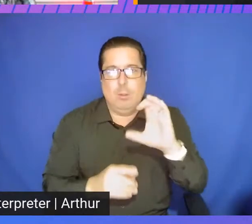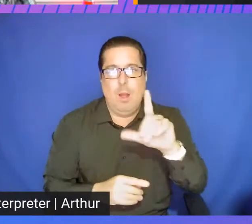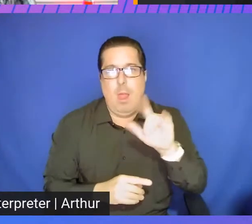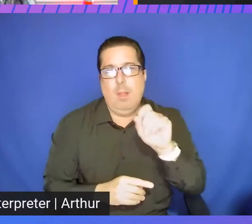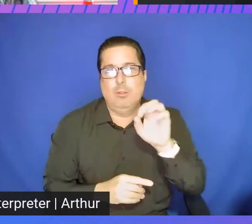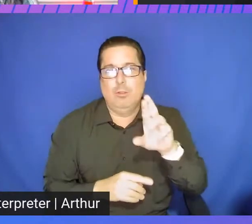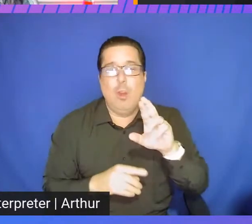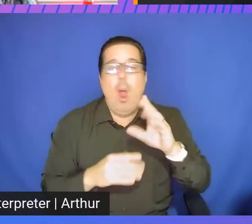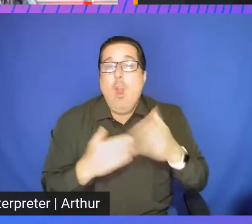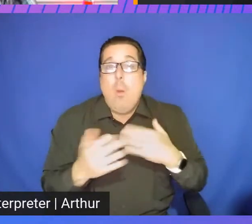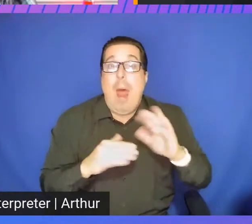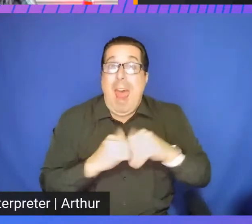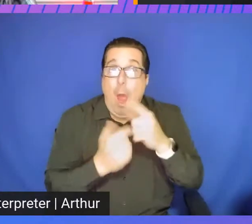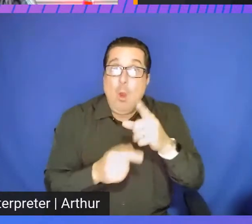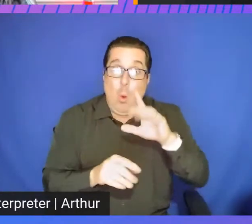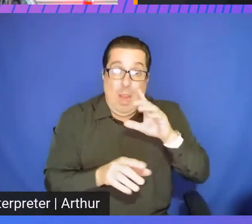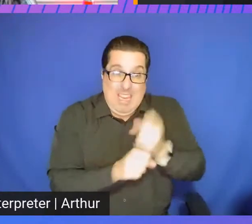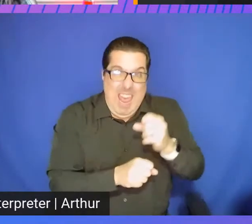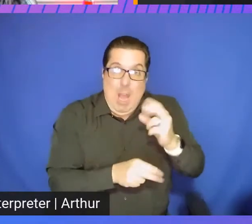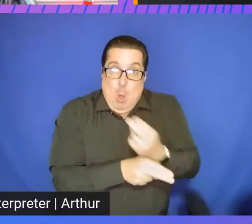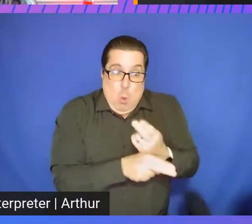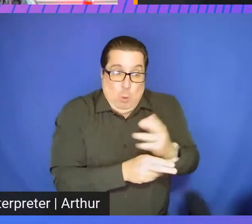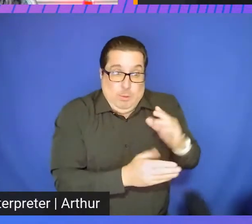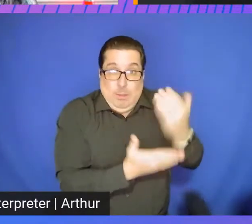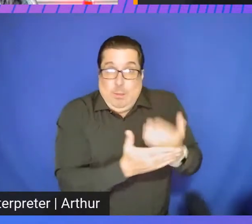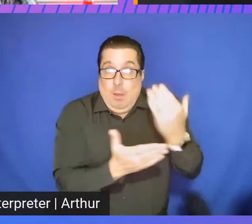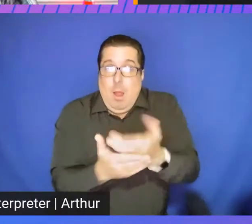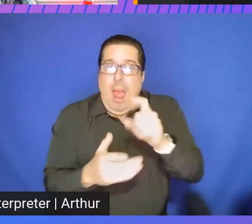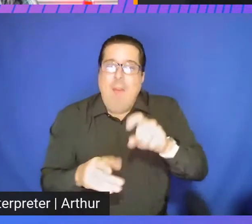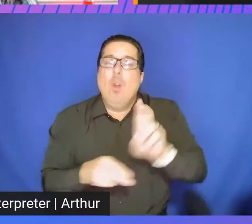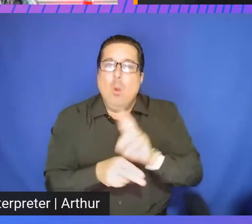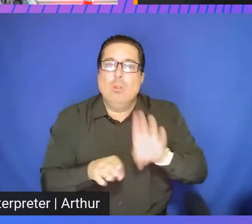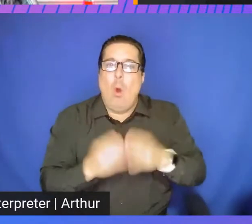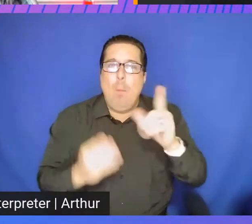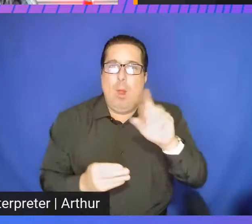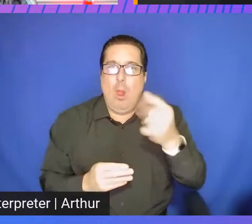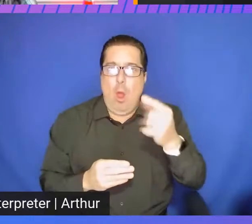it there. You got to get your logs in OpenSearch. Awesome.